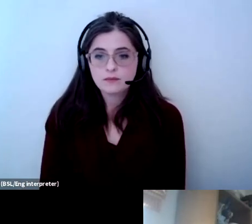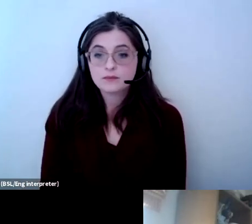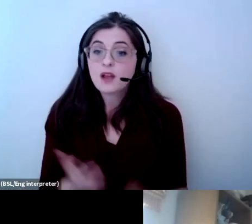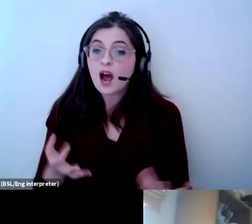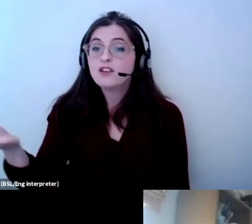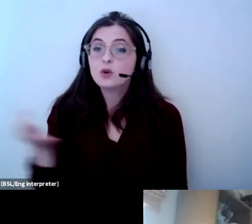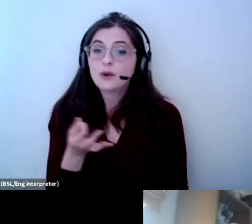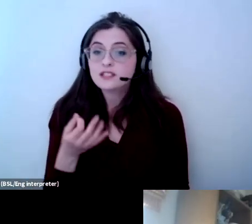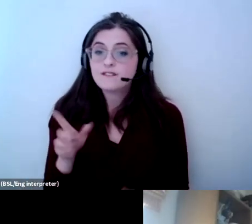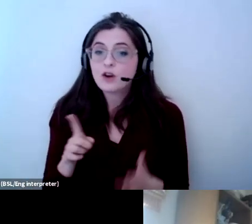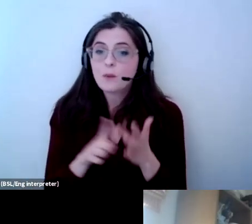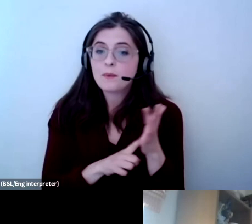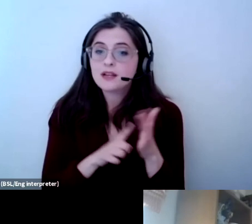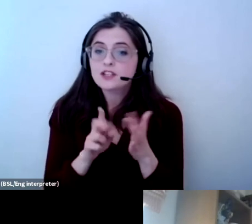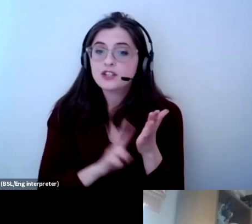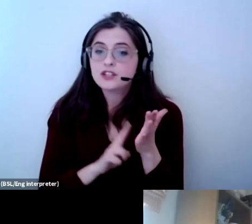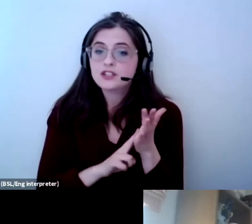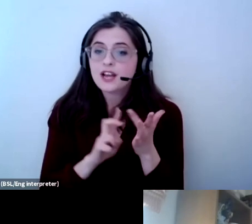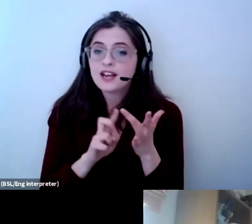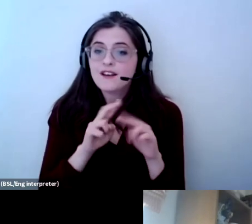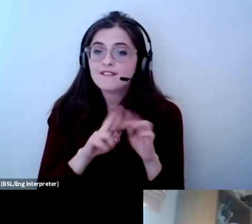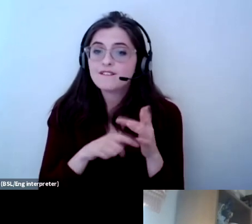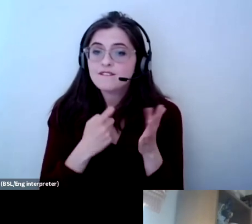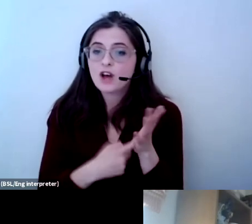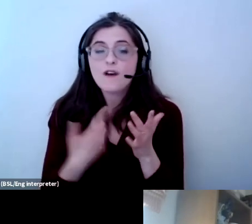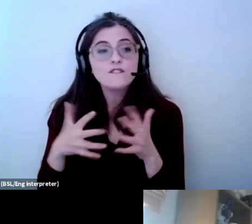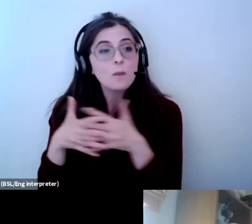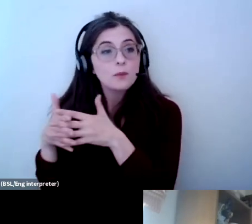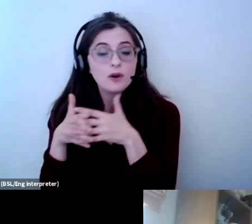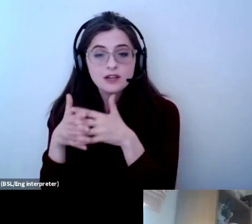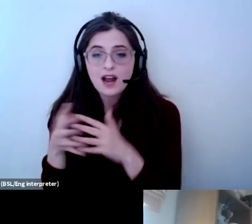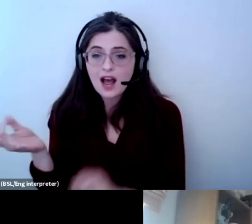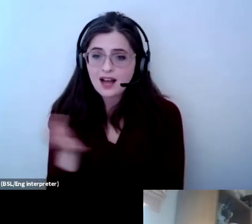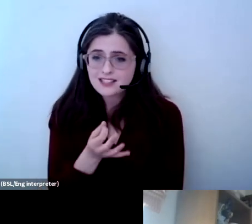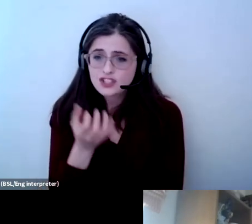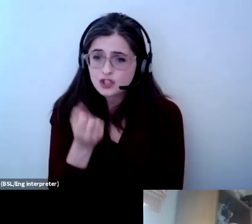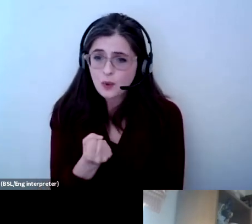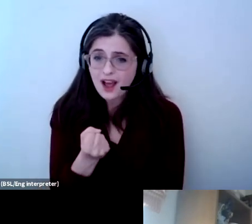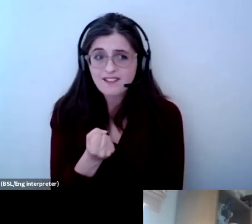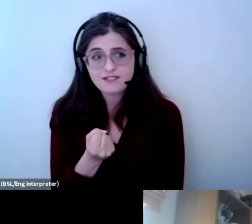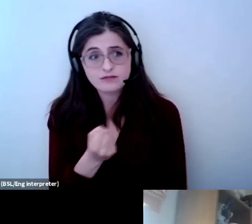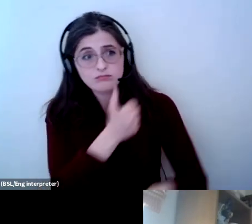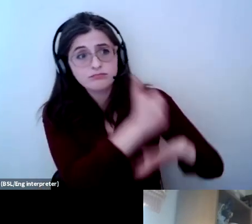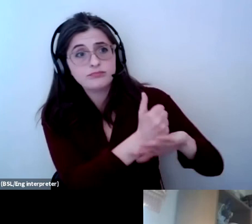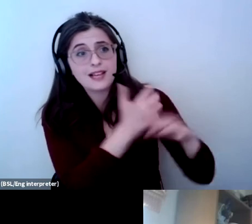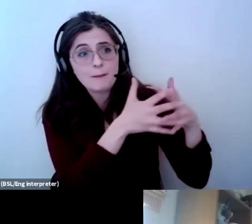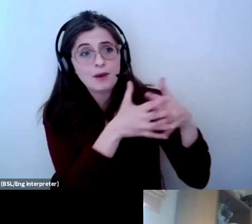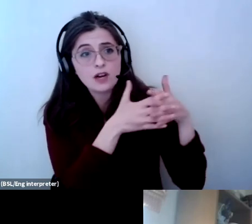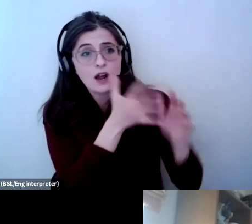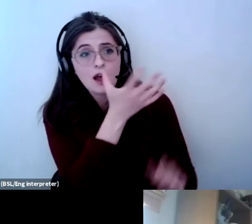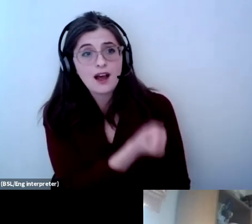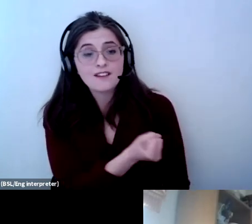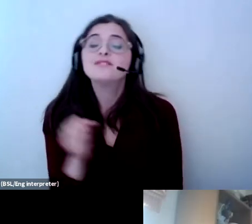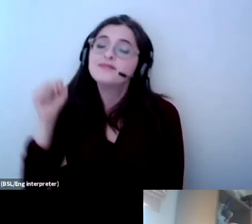We've got a question from Jennifer Damashek, who's in the US. She says, do you have a presence in the US? We